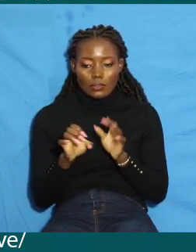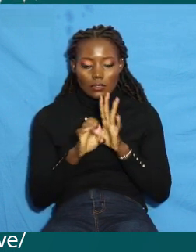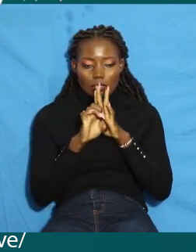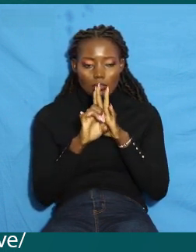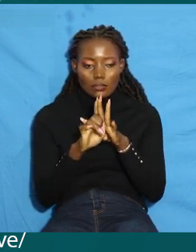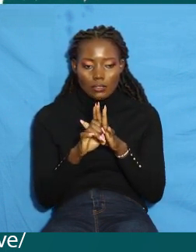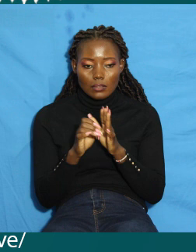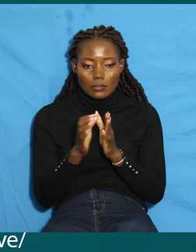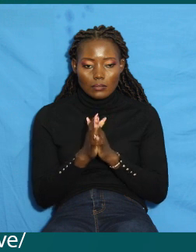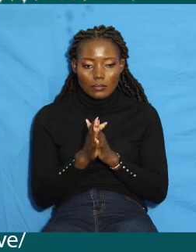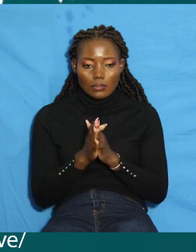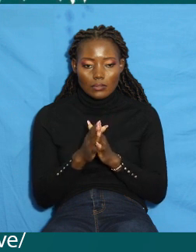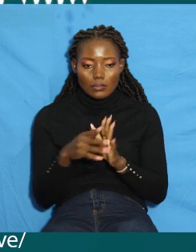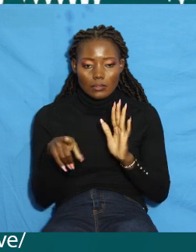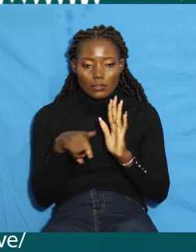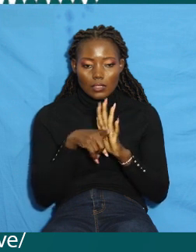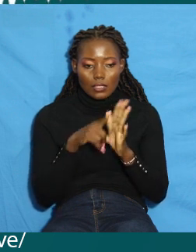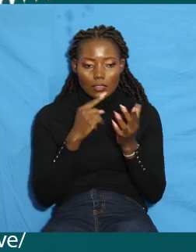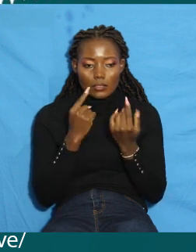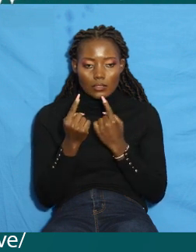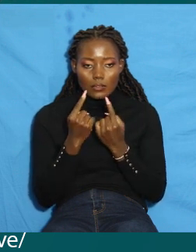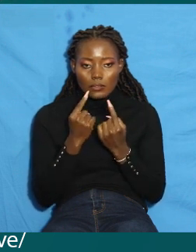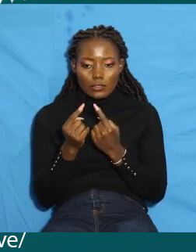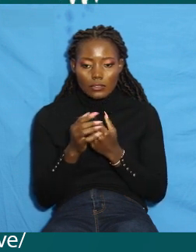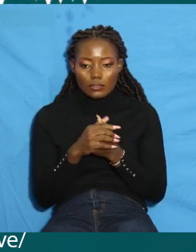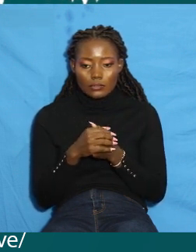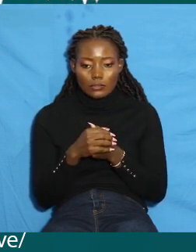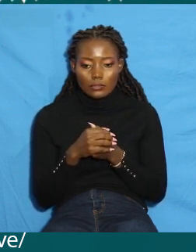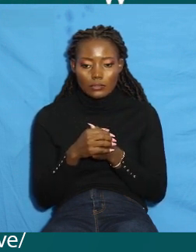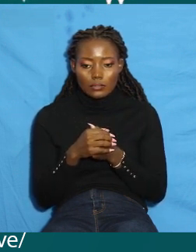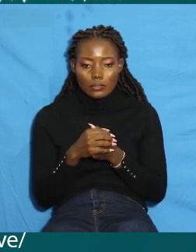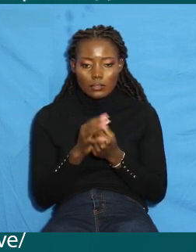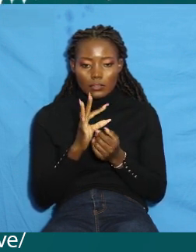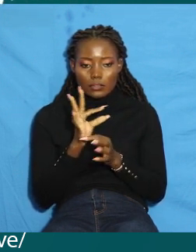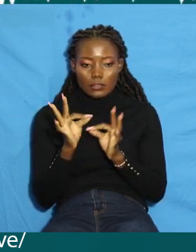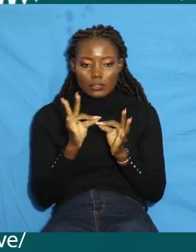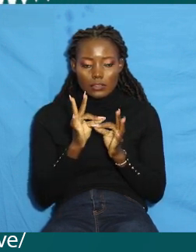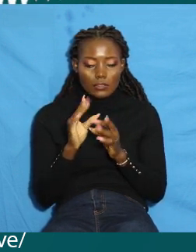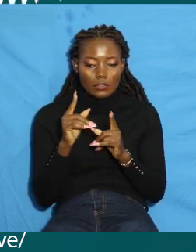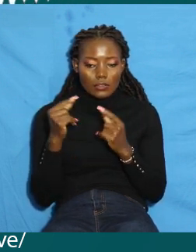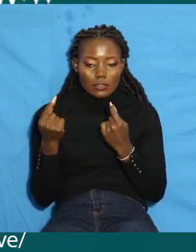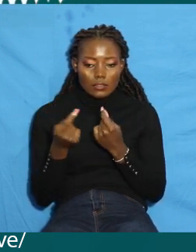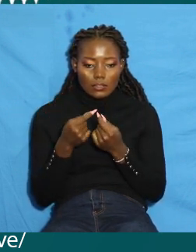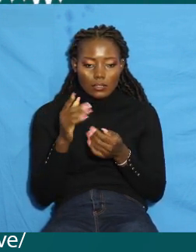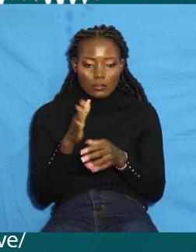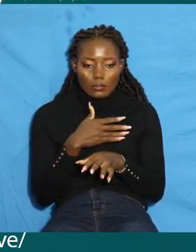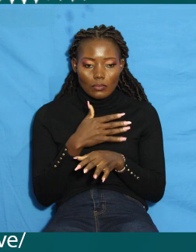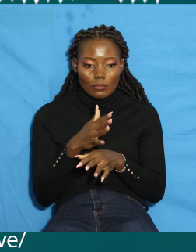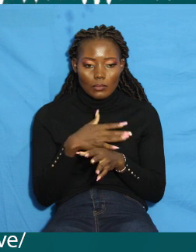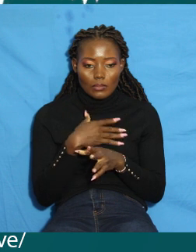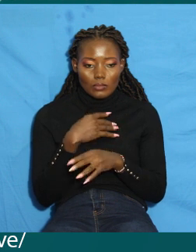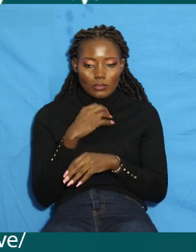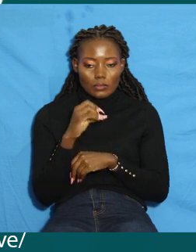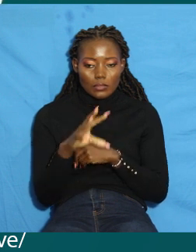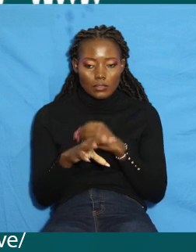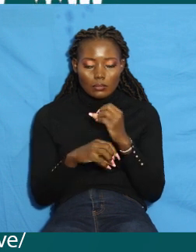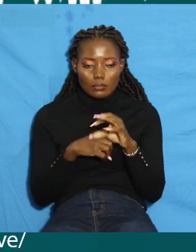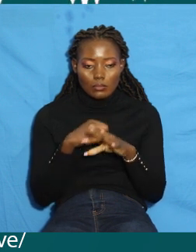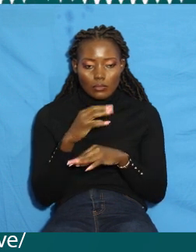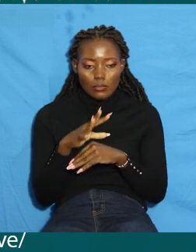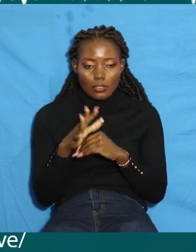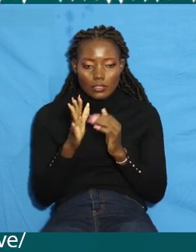example, negative talks, certain kind of music, movies,